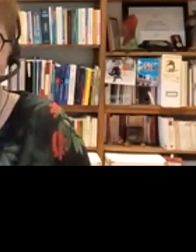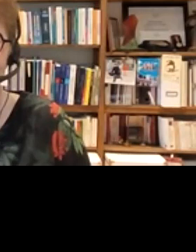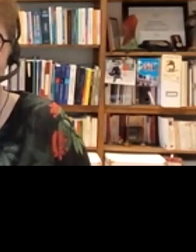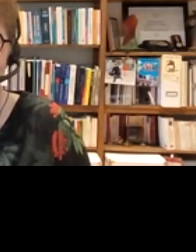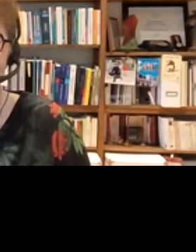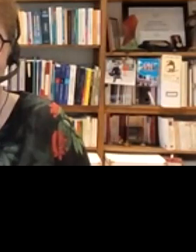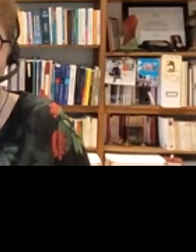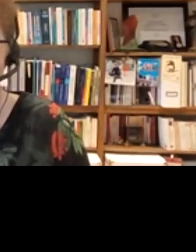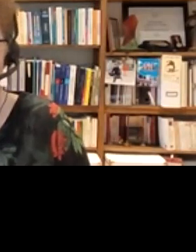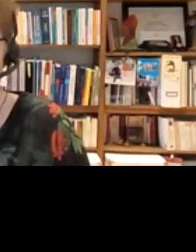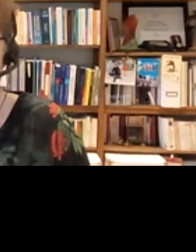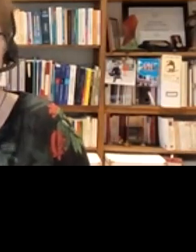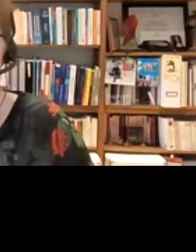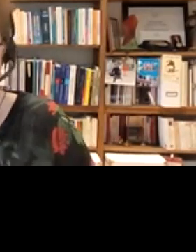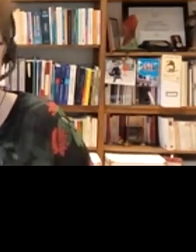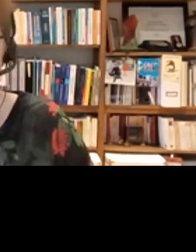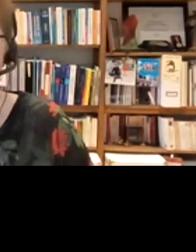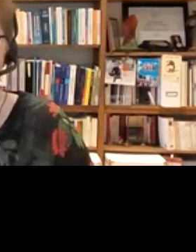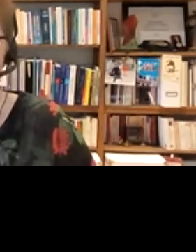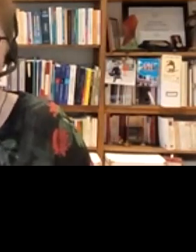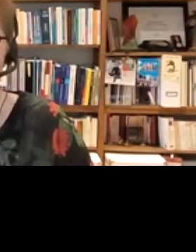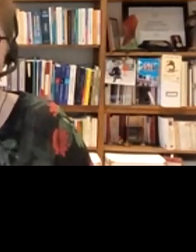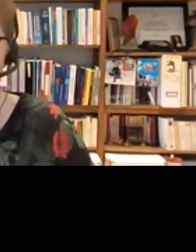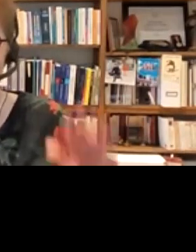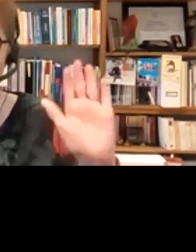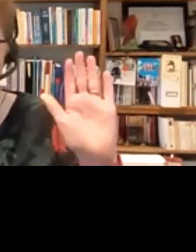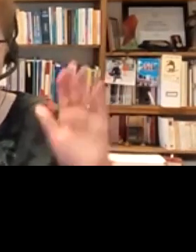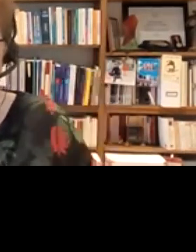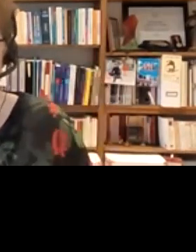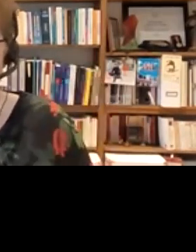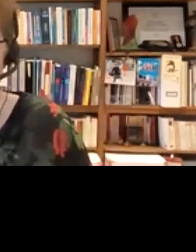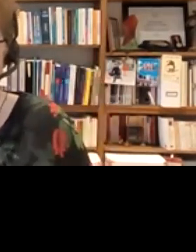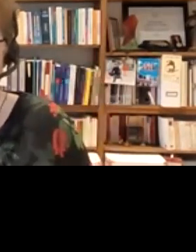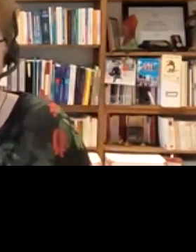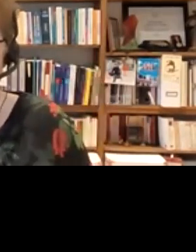as possible. So thank you, everybody. Merci.